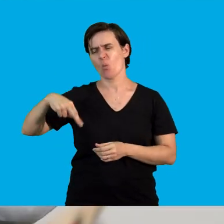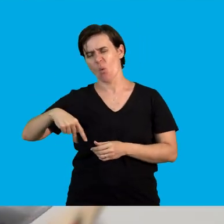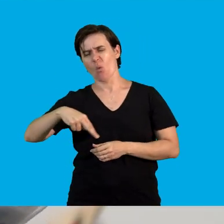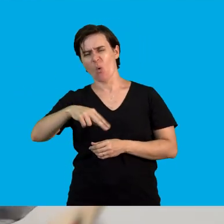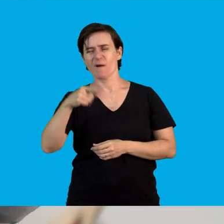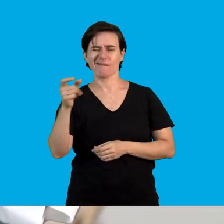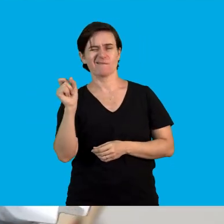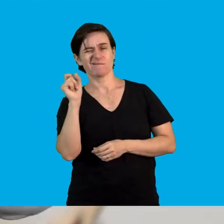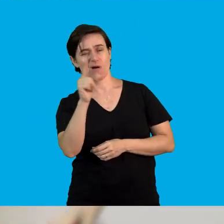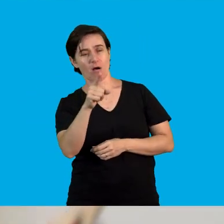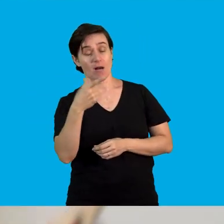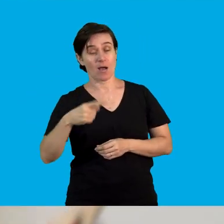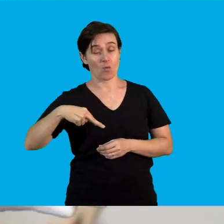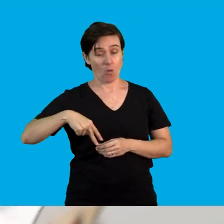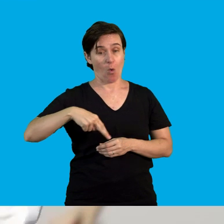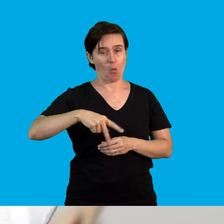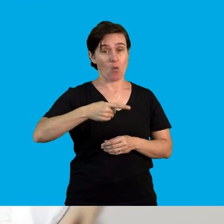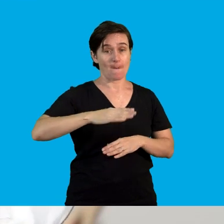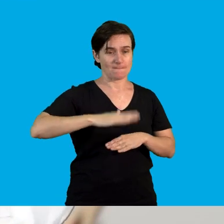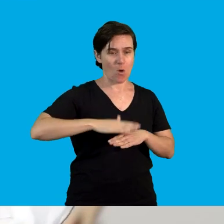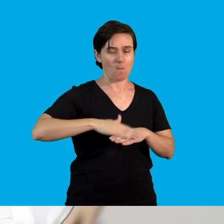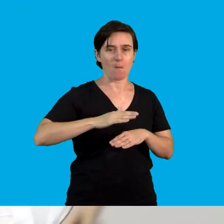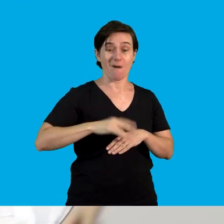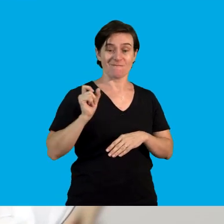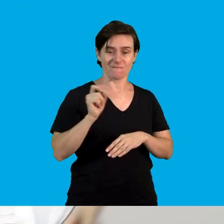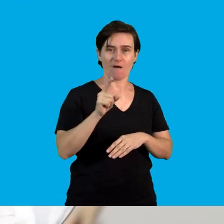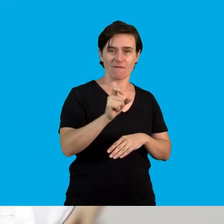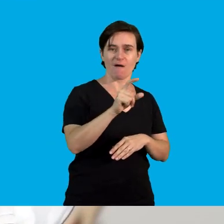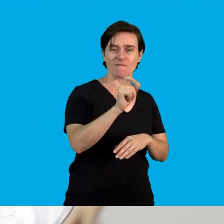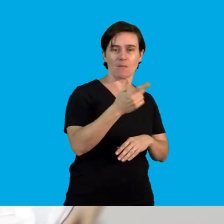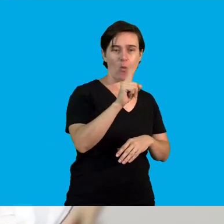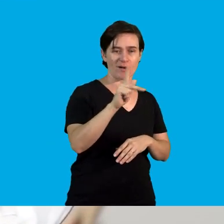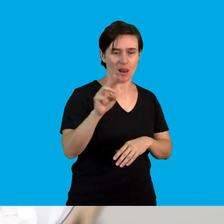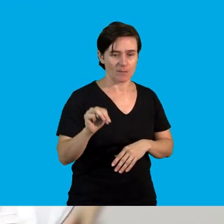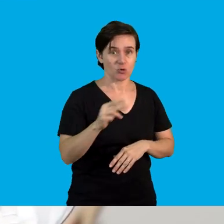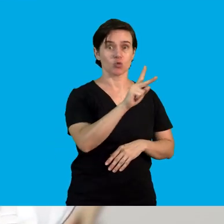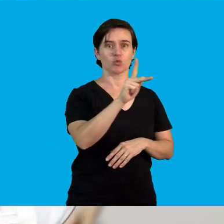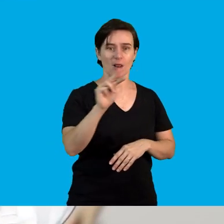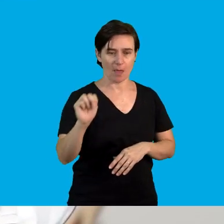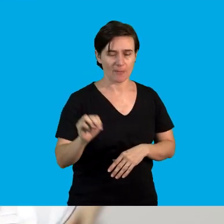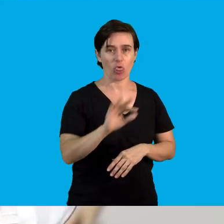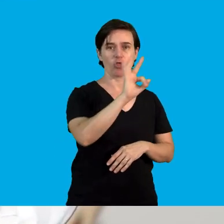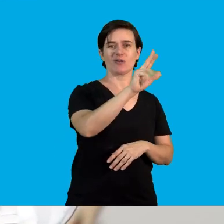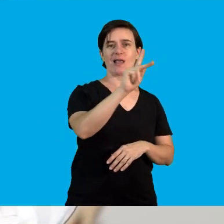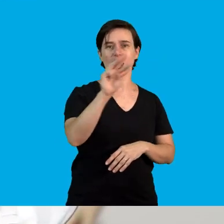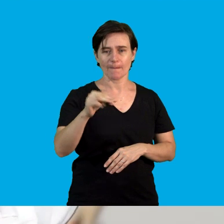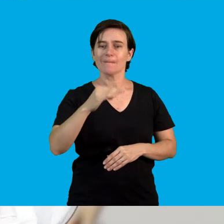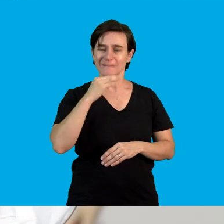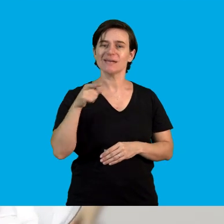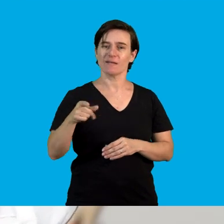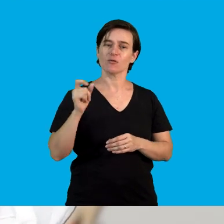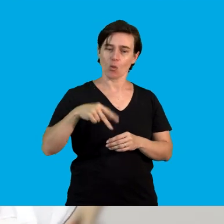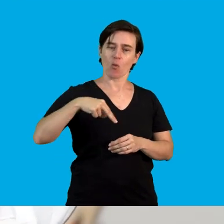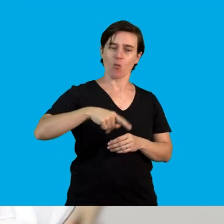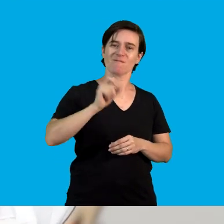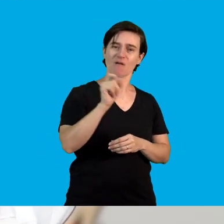they walk, the distance changes and the time changes. So when we're speaking of variables, we're speaking of values that are